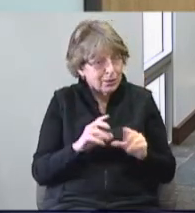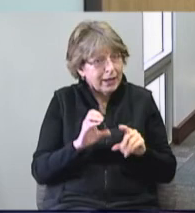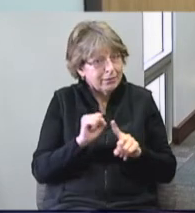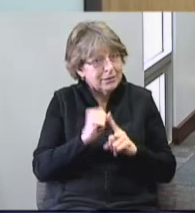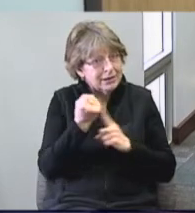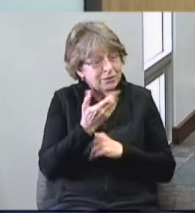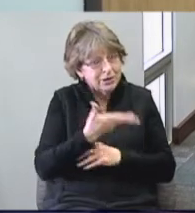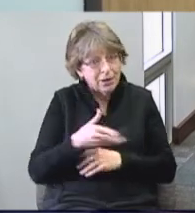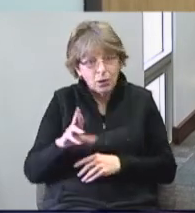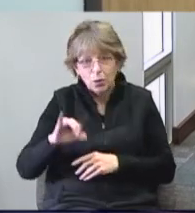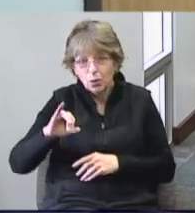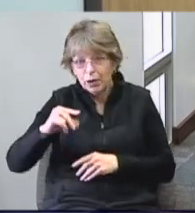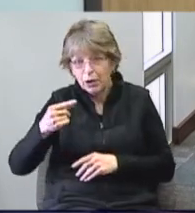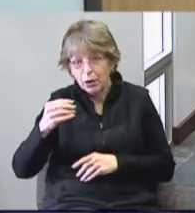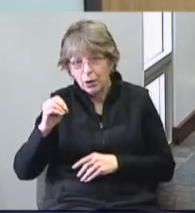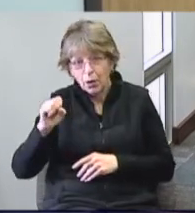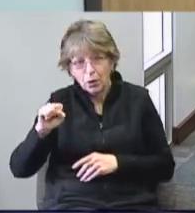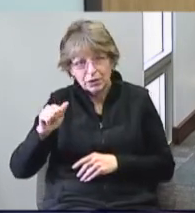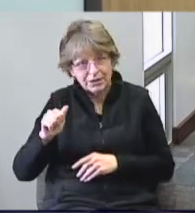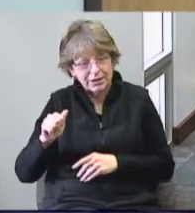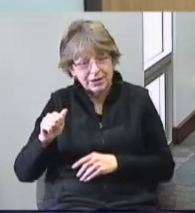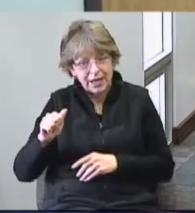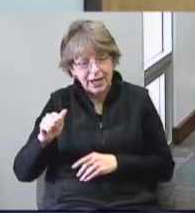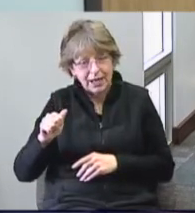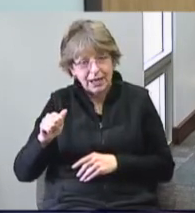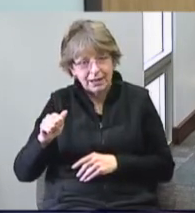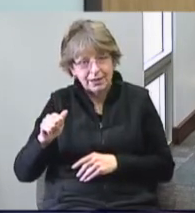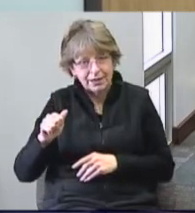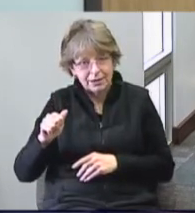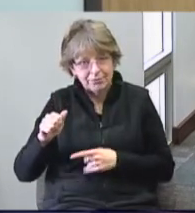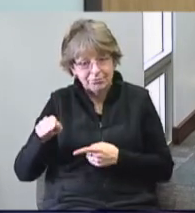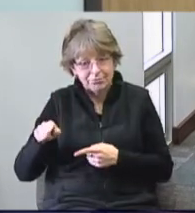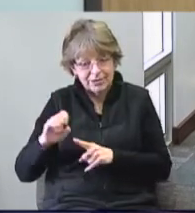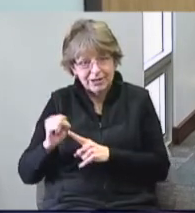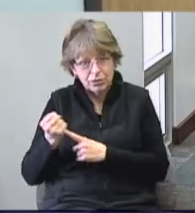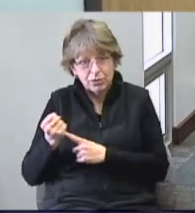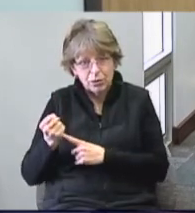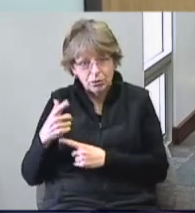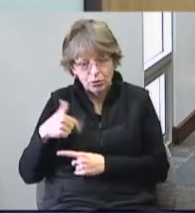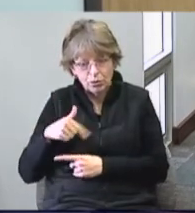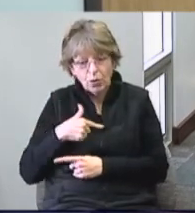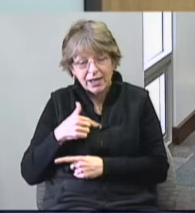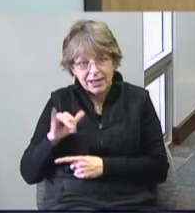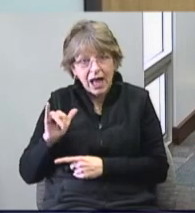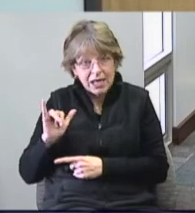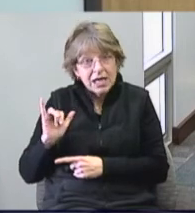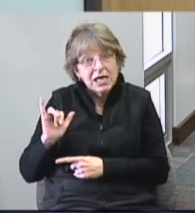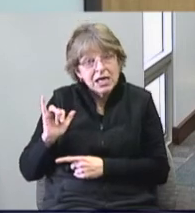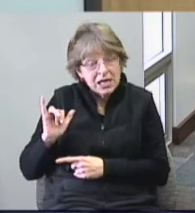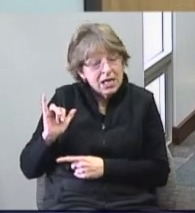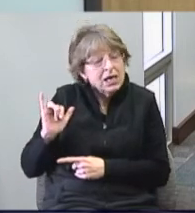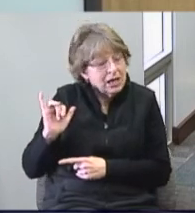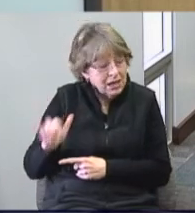The Ragosa Malvo Bowringer issue. To us, that was something of